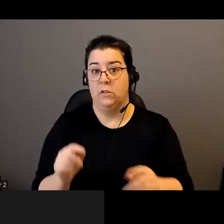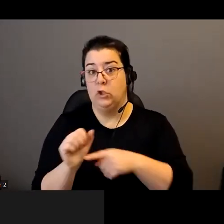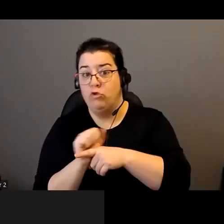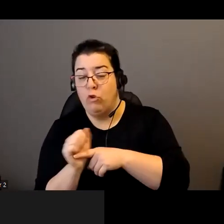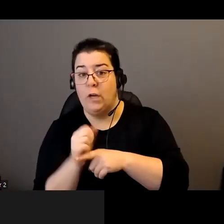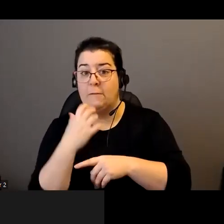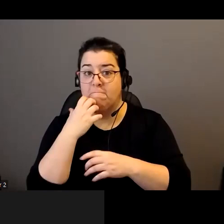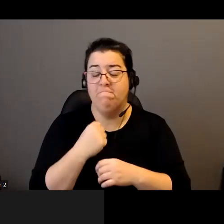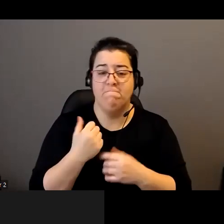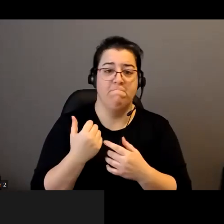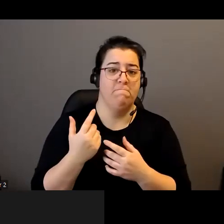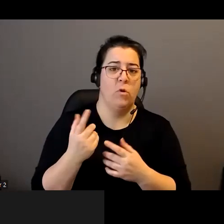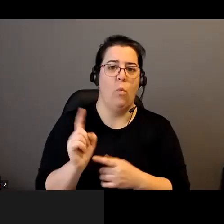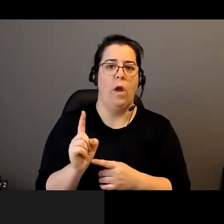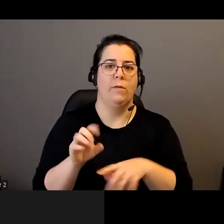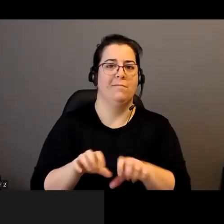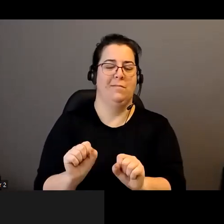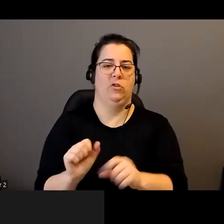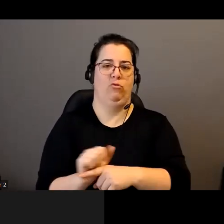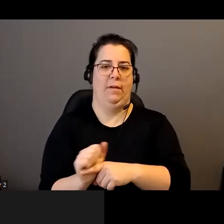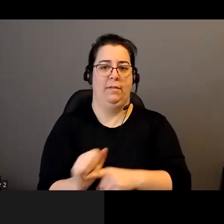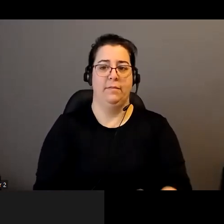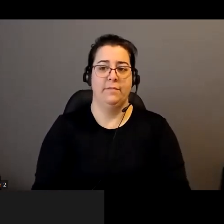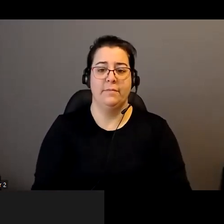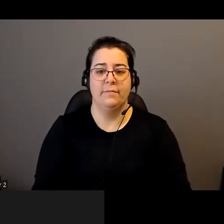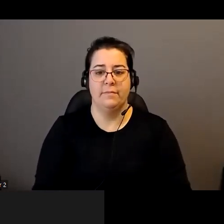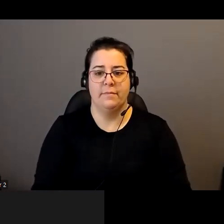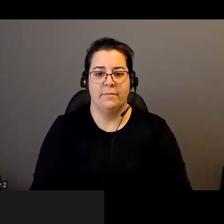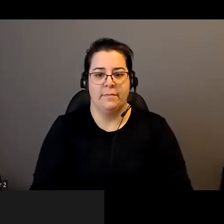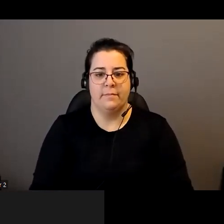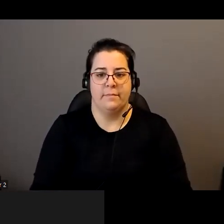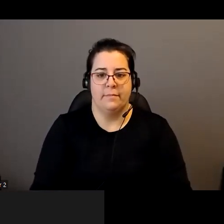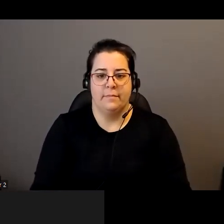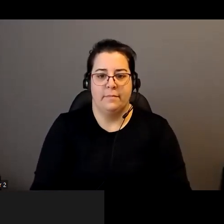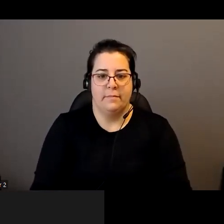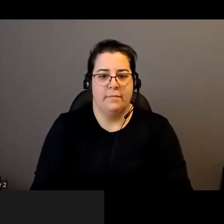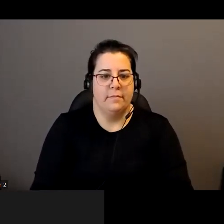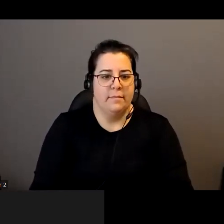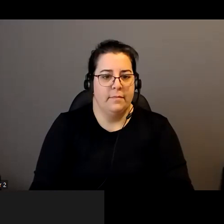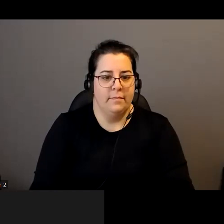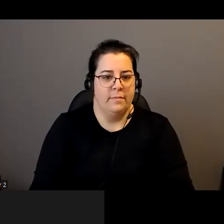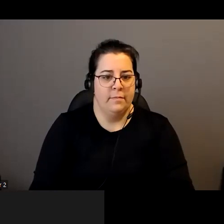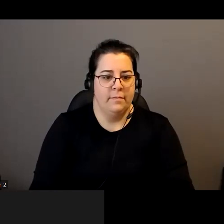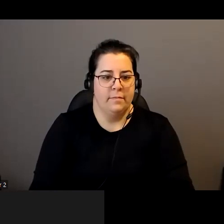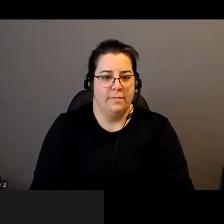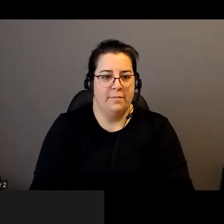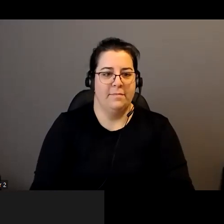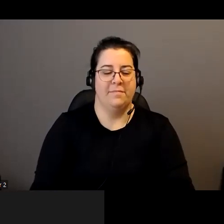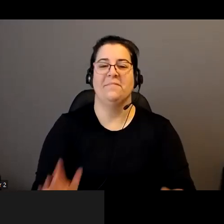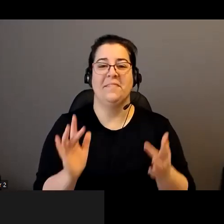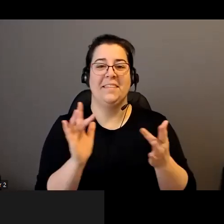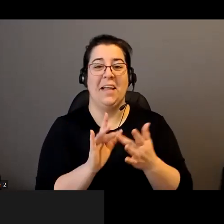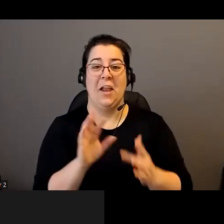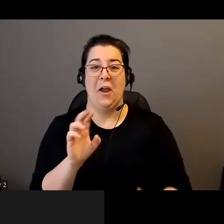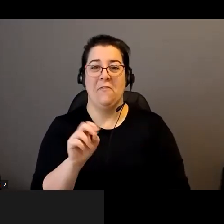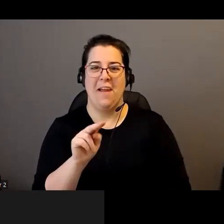and resources on that training and then the videos after? So I would suggest you contact Rayanne. Elder